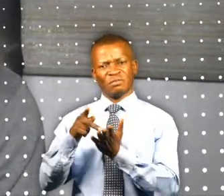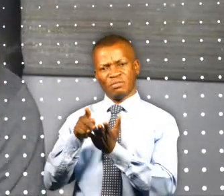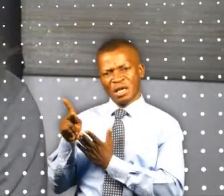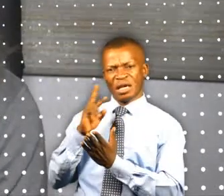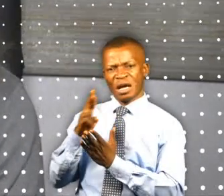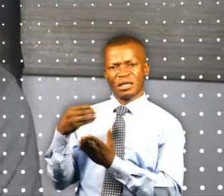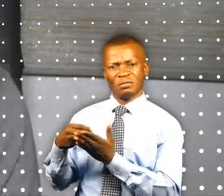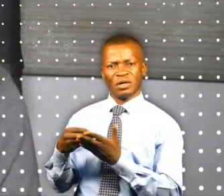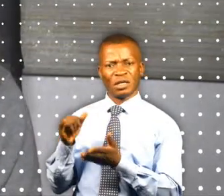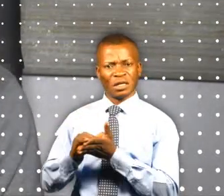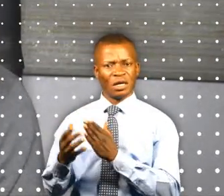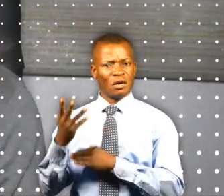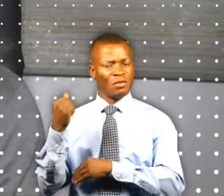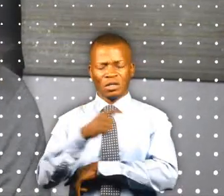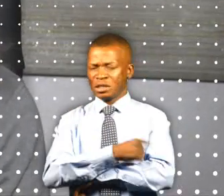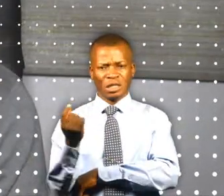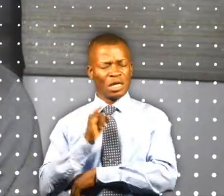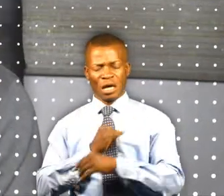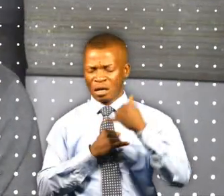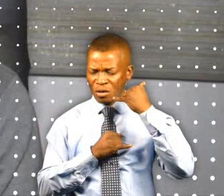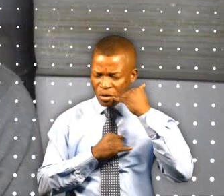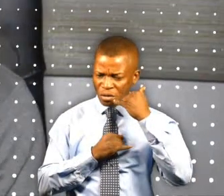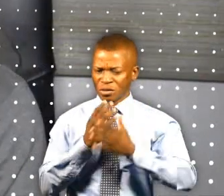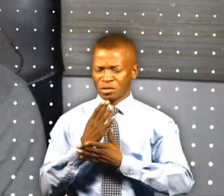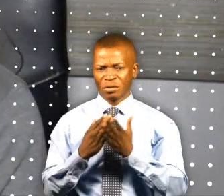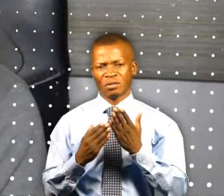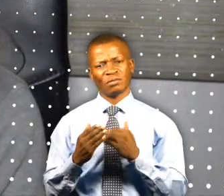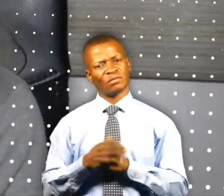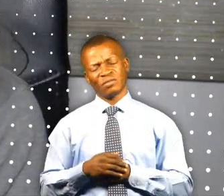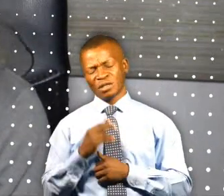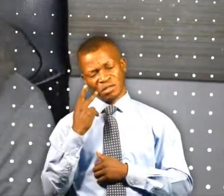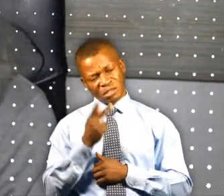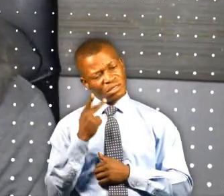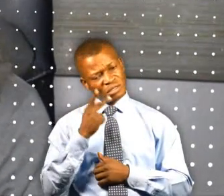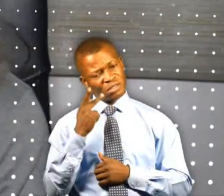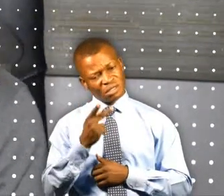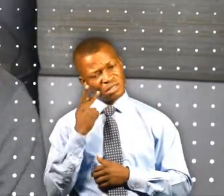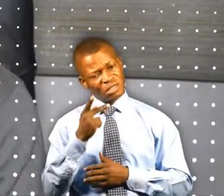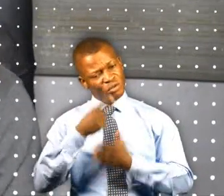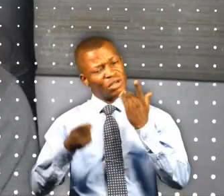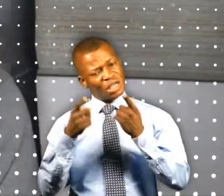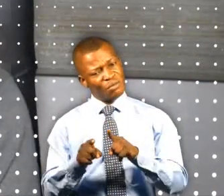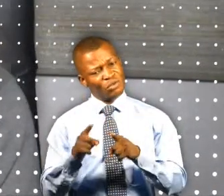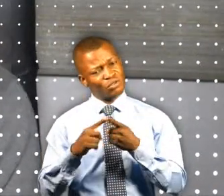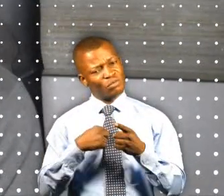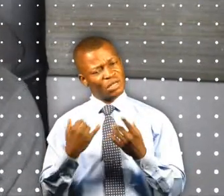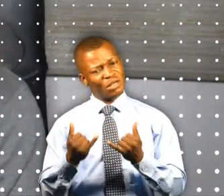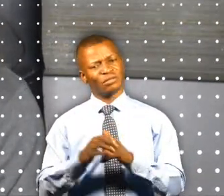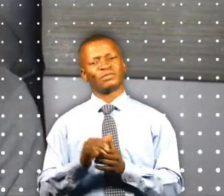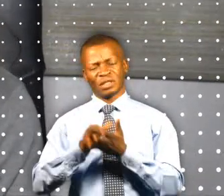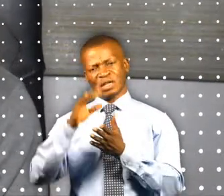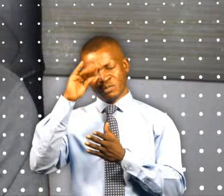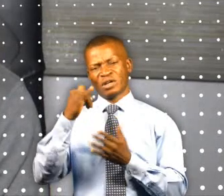paying her the money. So that was the day I now called somebody. Tell that see what is